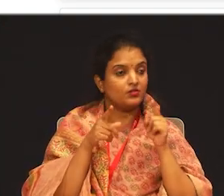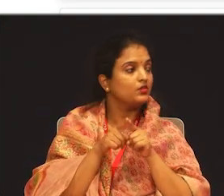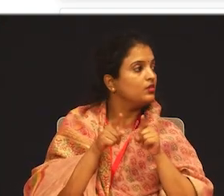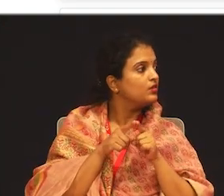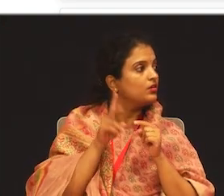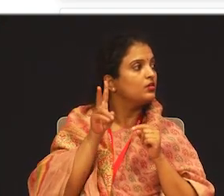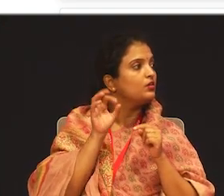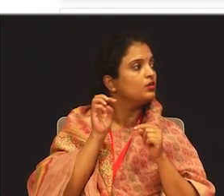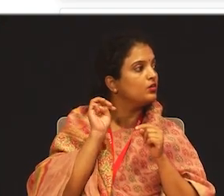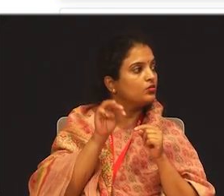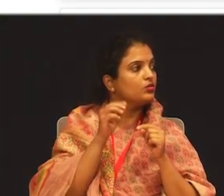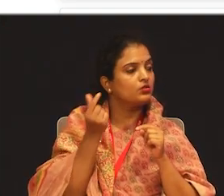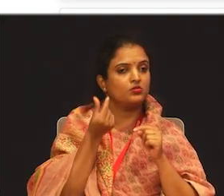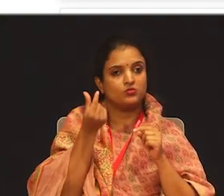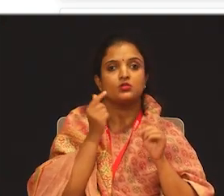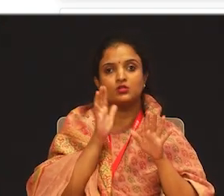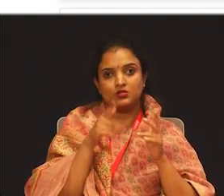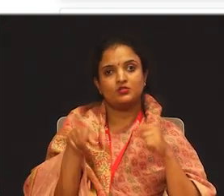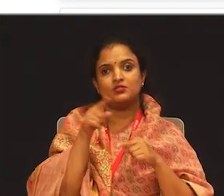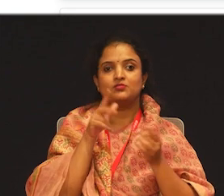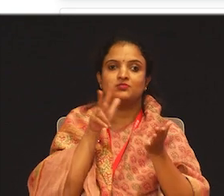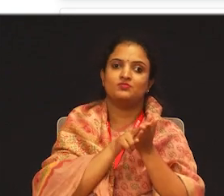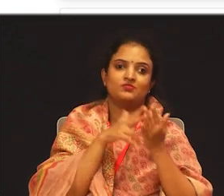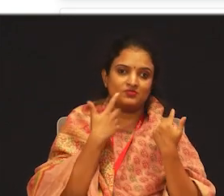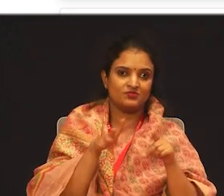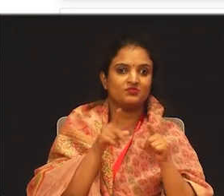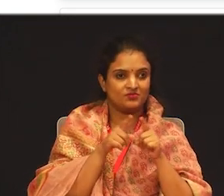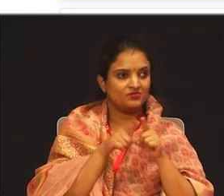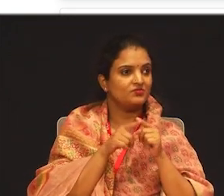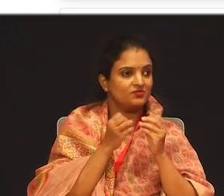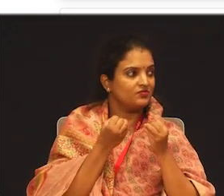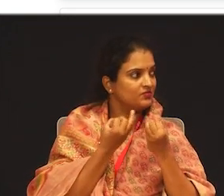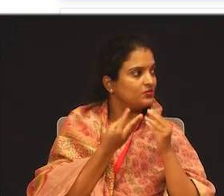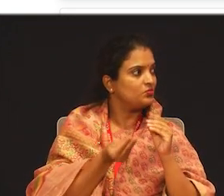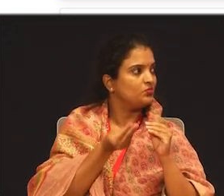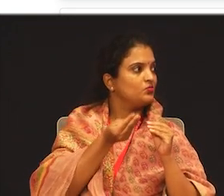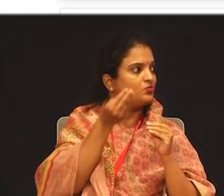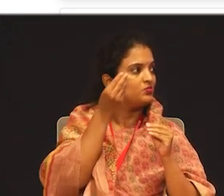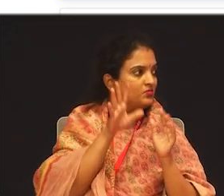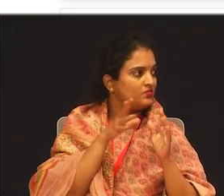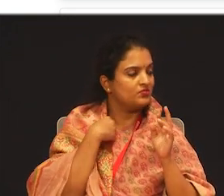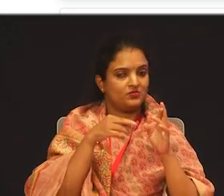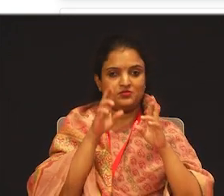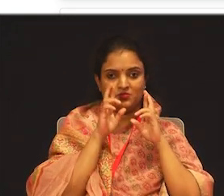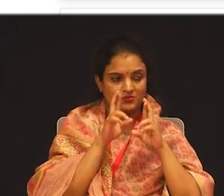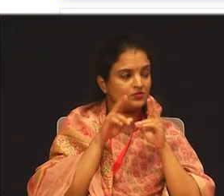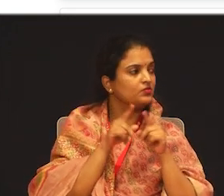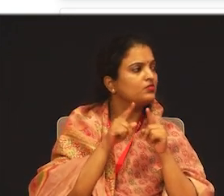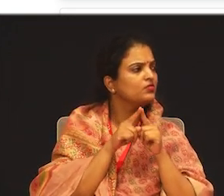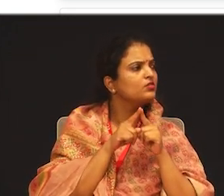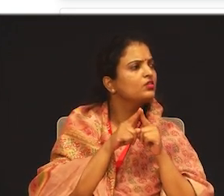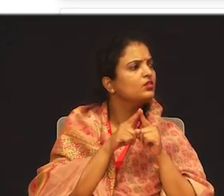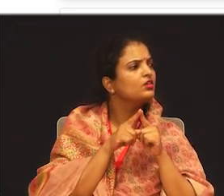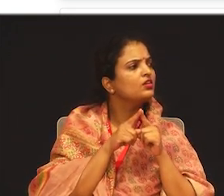than 20,000 users have registered. So the numbers are still growing and we are counting. But all